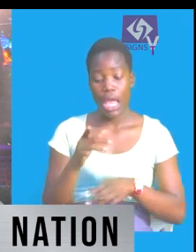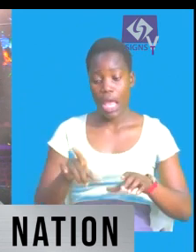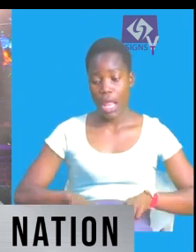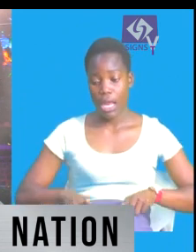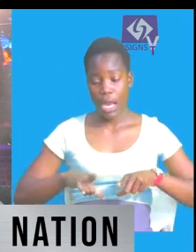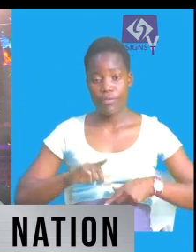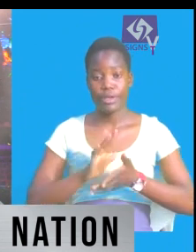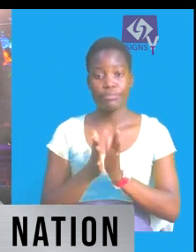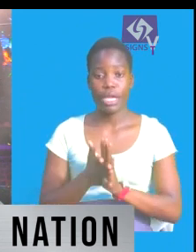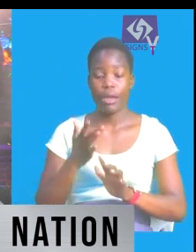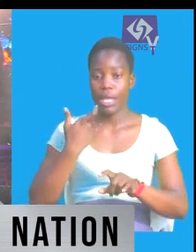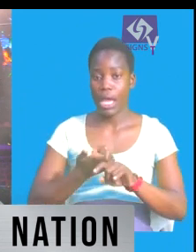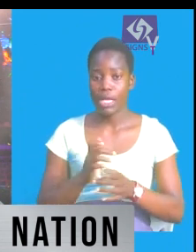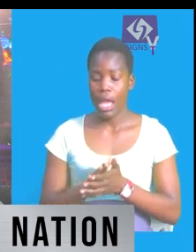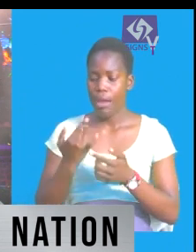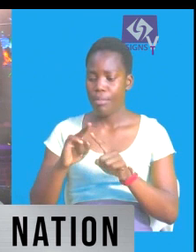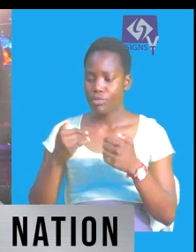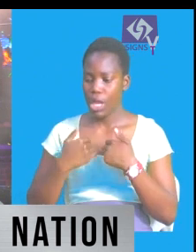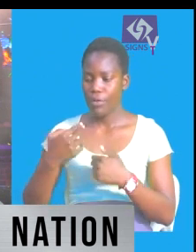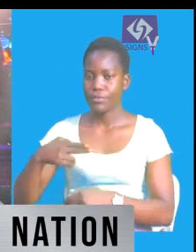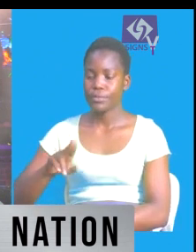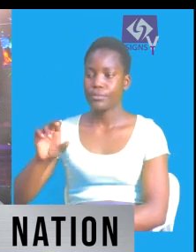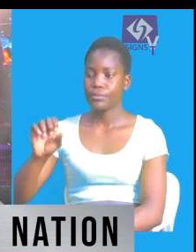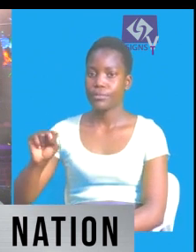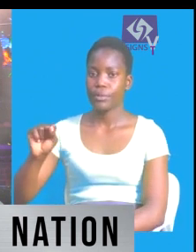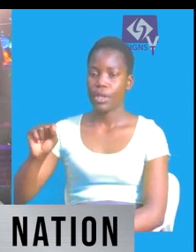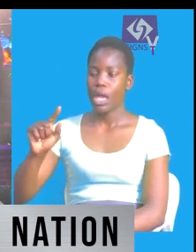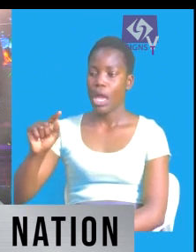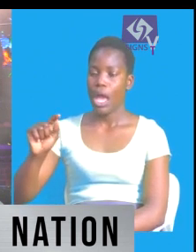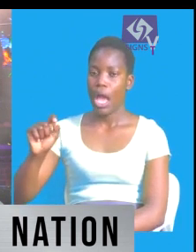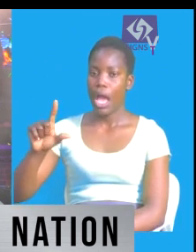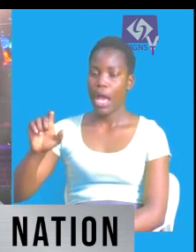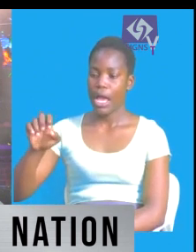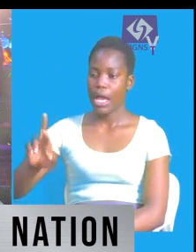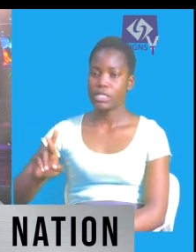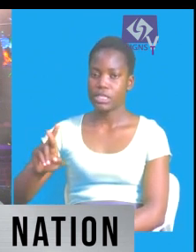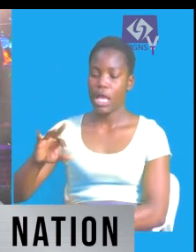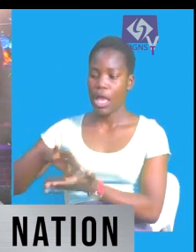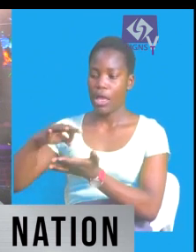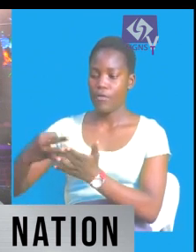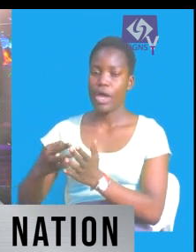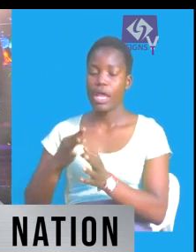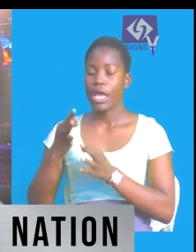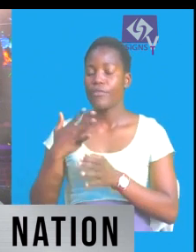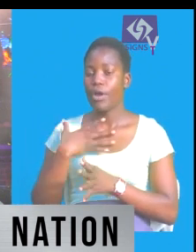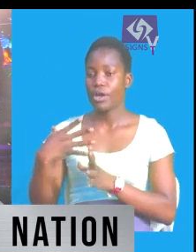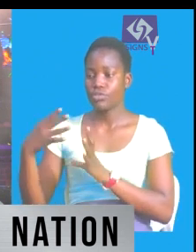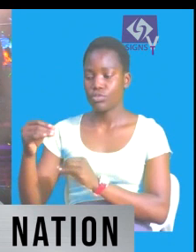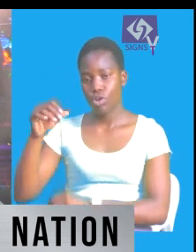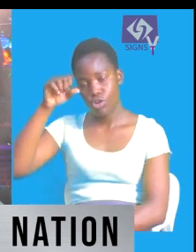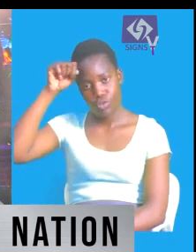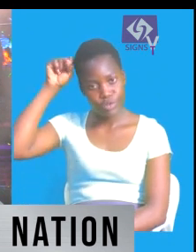or more harder. But kuna hustler fund. Yeah, kuna hustler fund. Mimi nikitaka kwenda